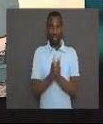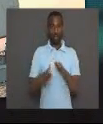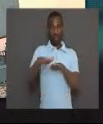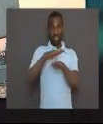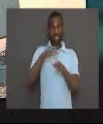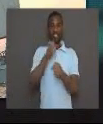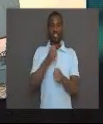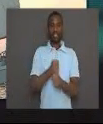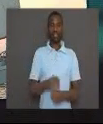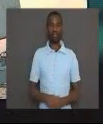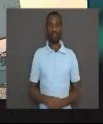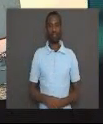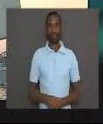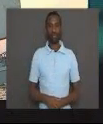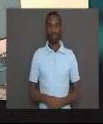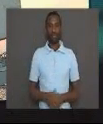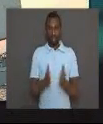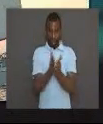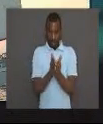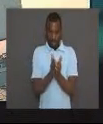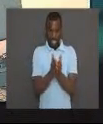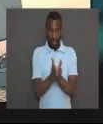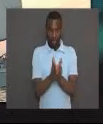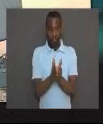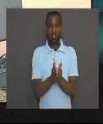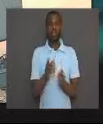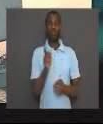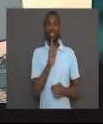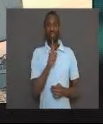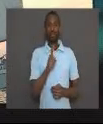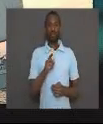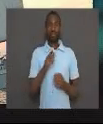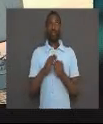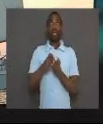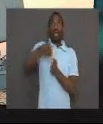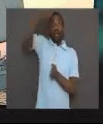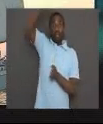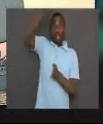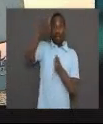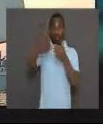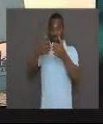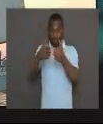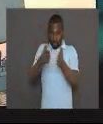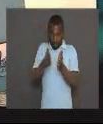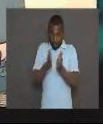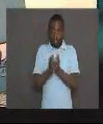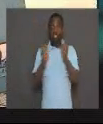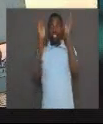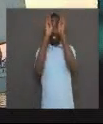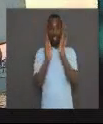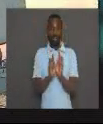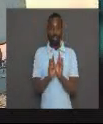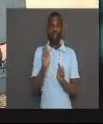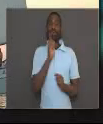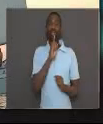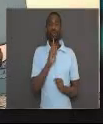The curved edges of a boat allow the flow of water to pass more